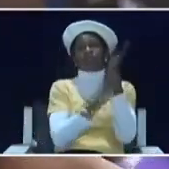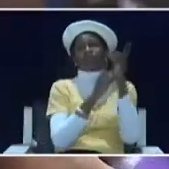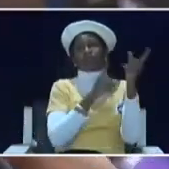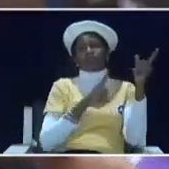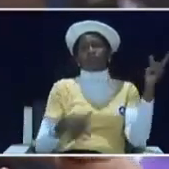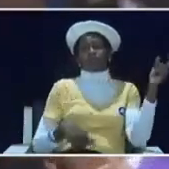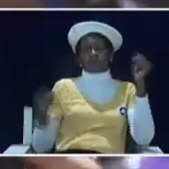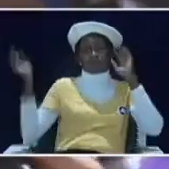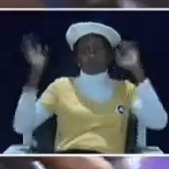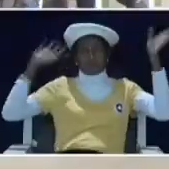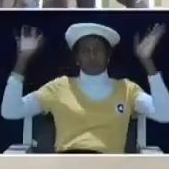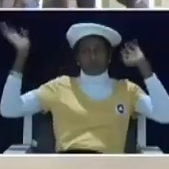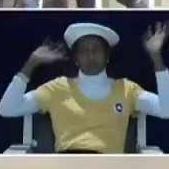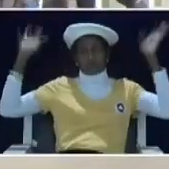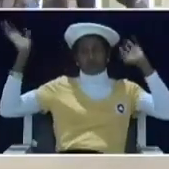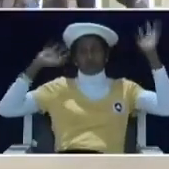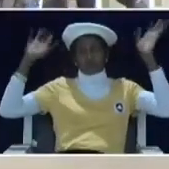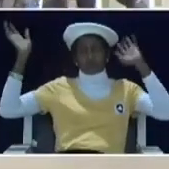Lord.